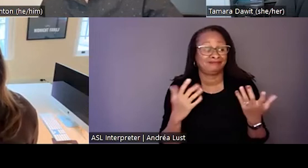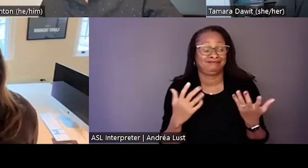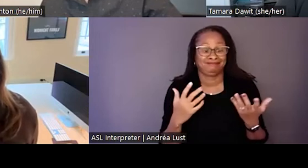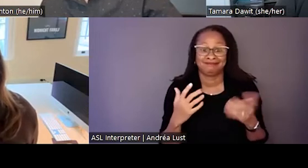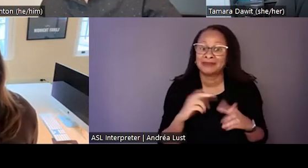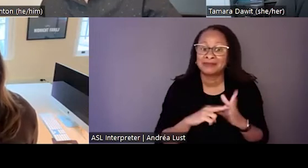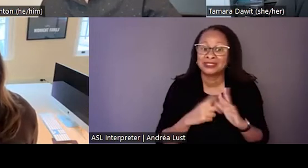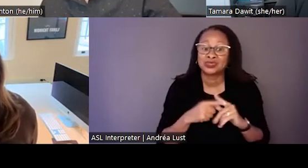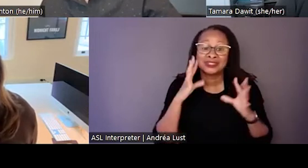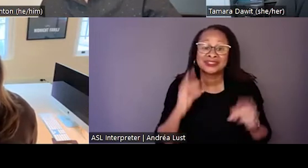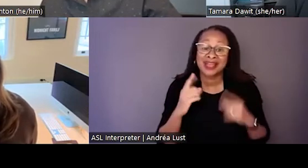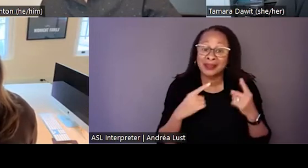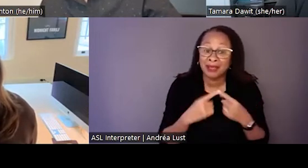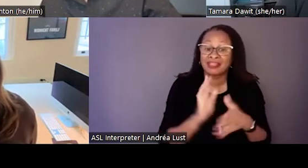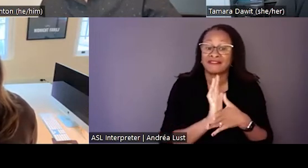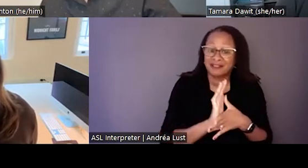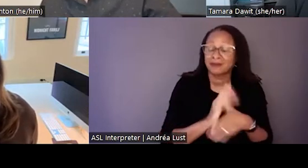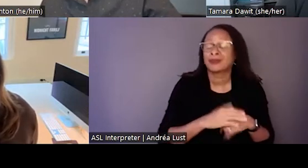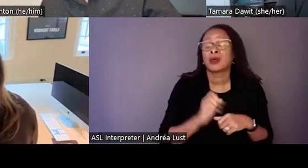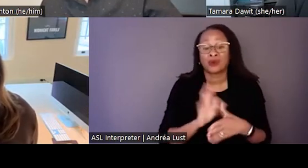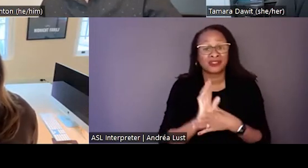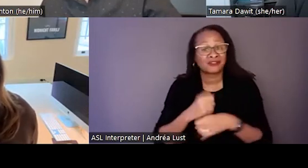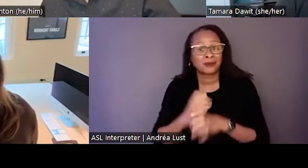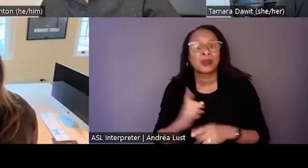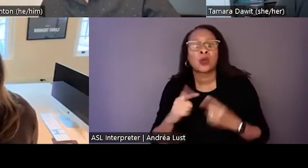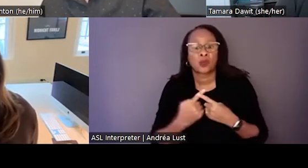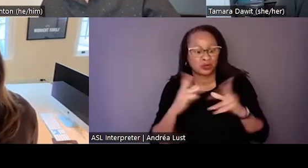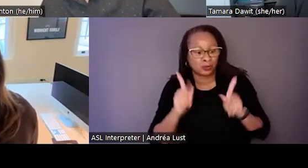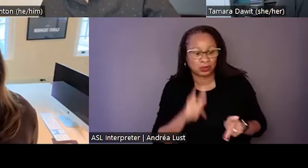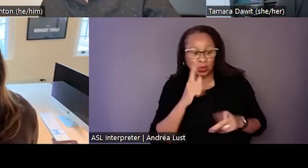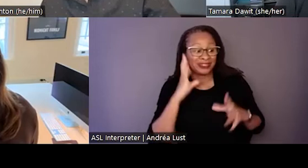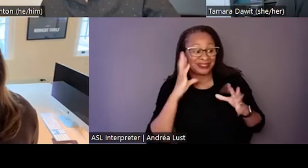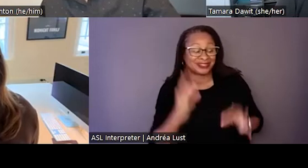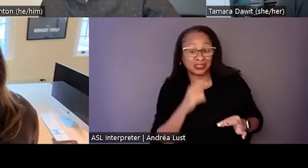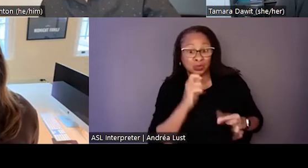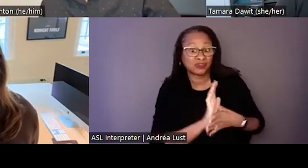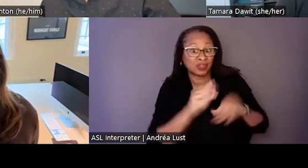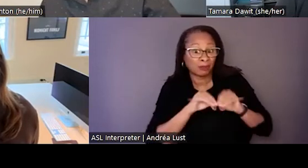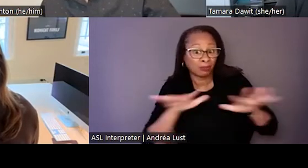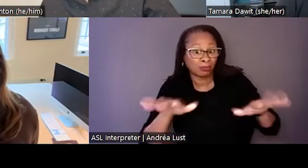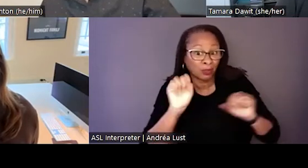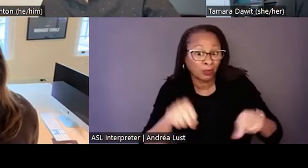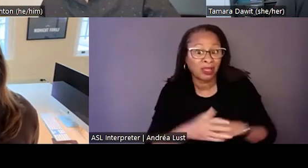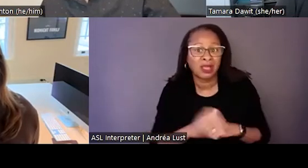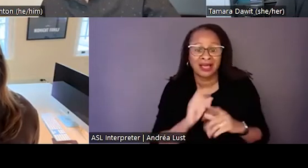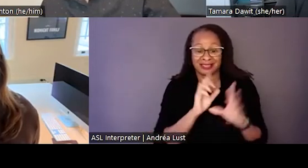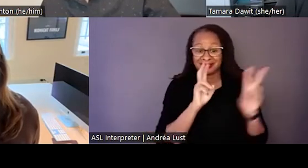films and filmmakers when you're a decision maker. So all these topics revolves around